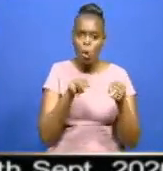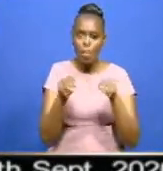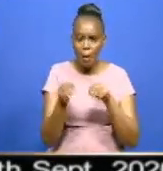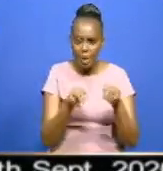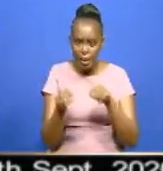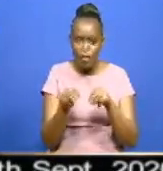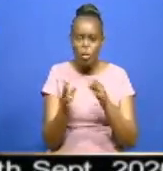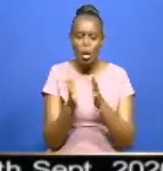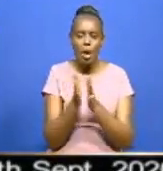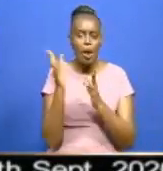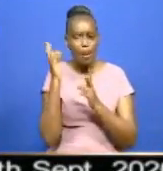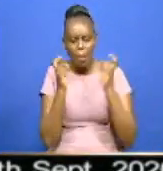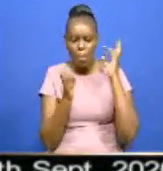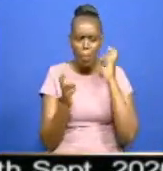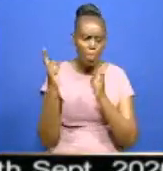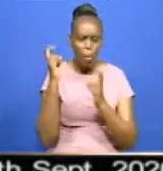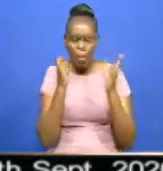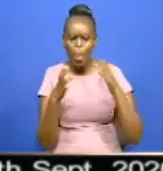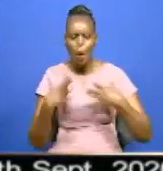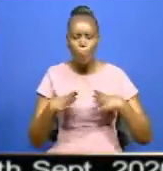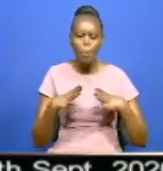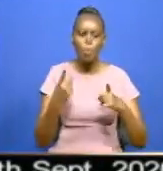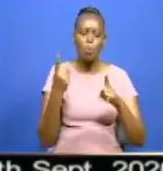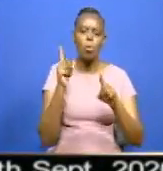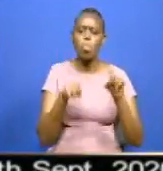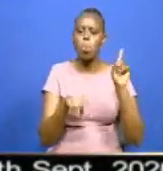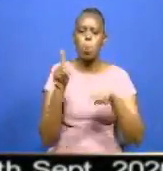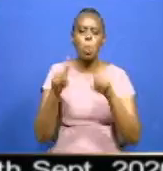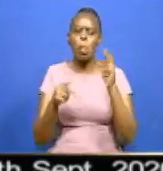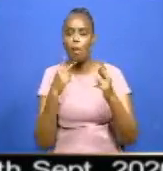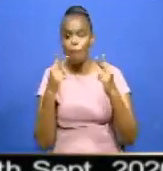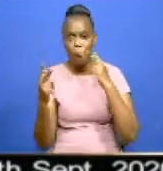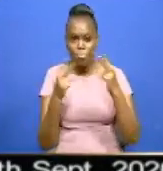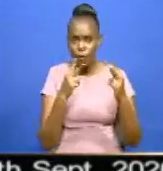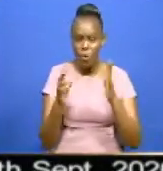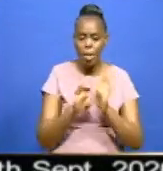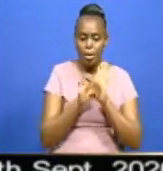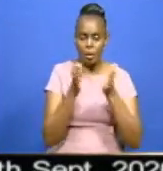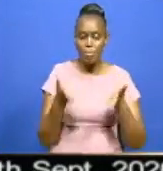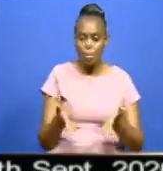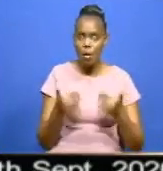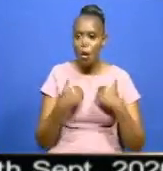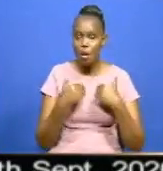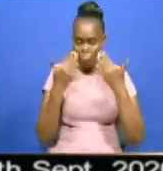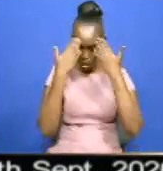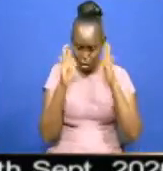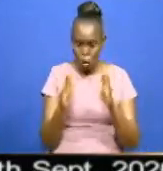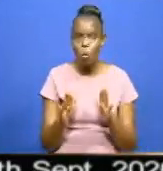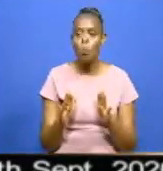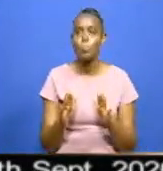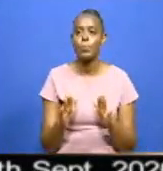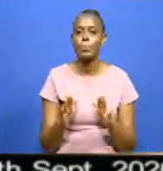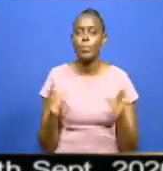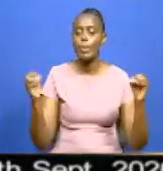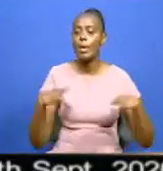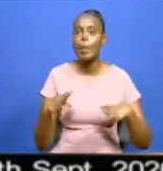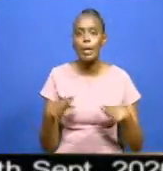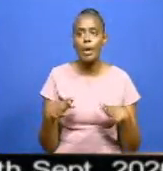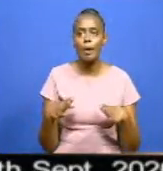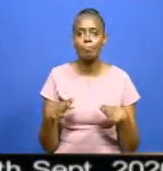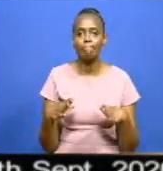listen to all these people with divergent views. Like right now, we don't even know clearly,